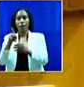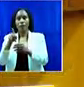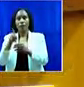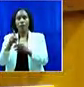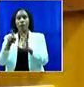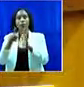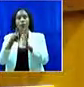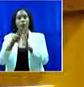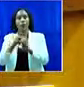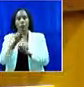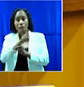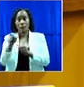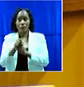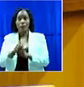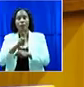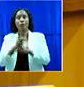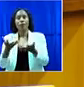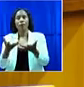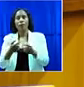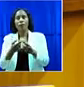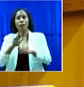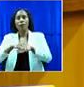online, and fellow South Africans.